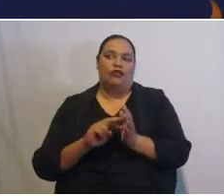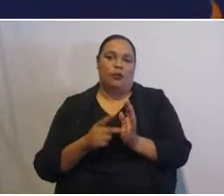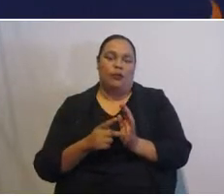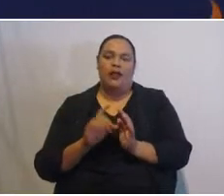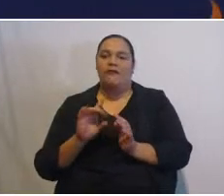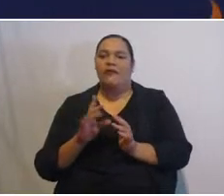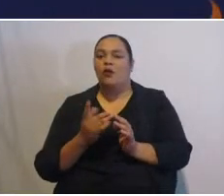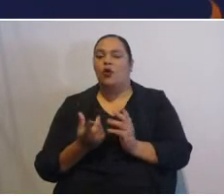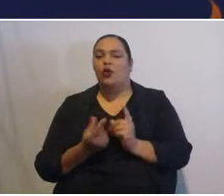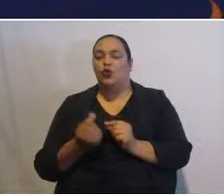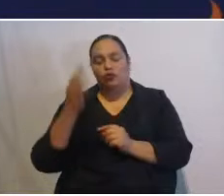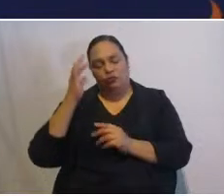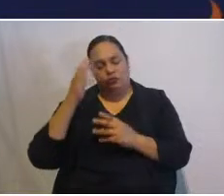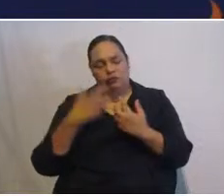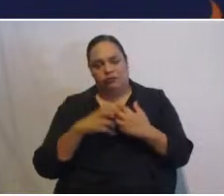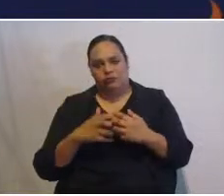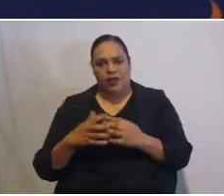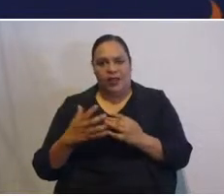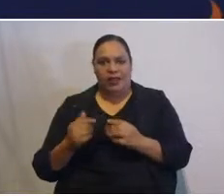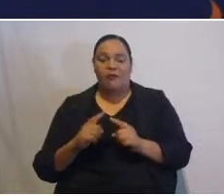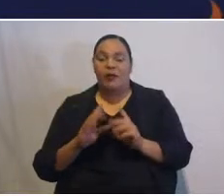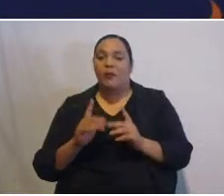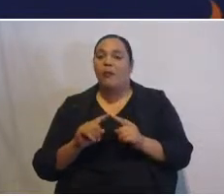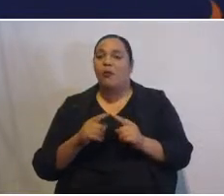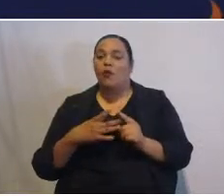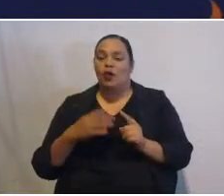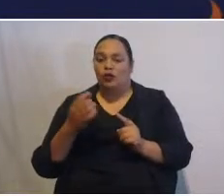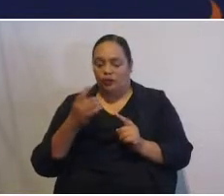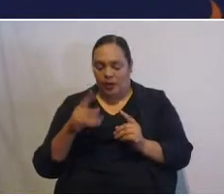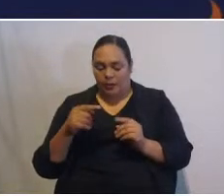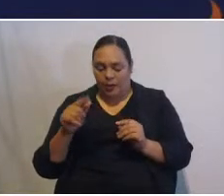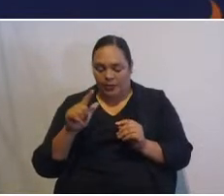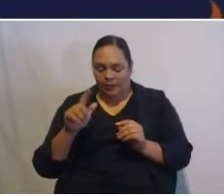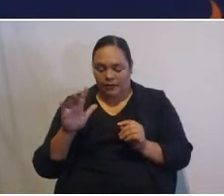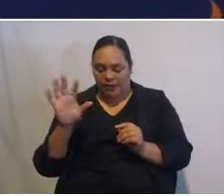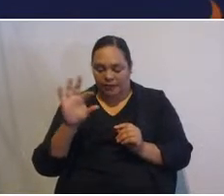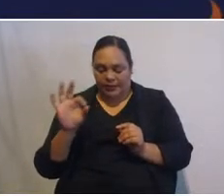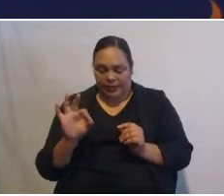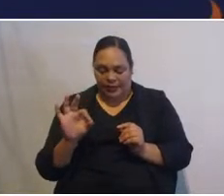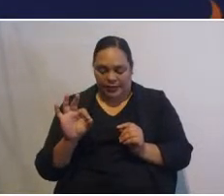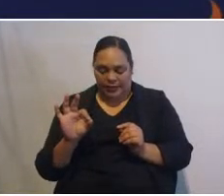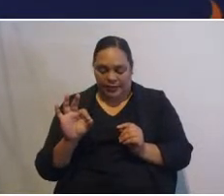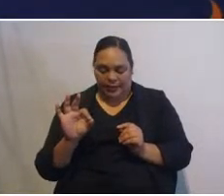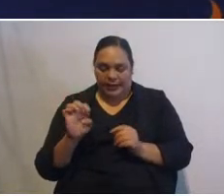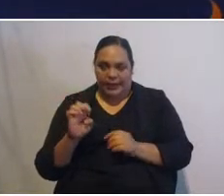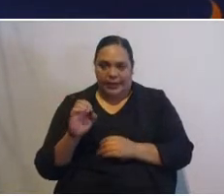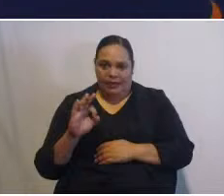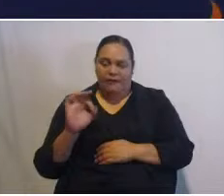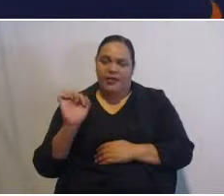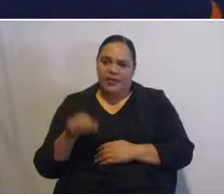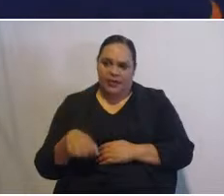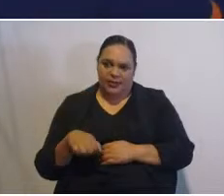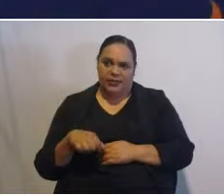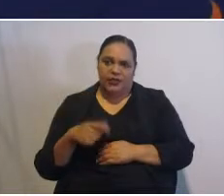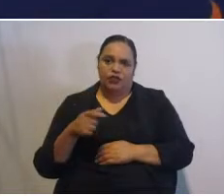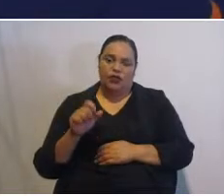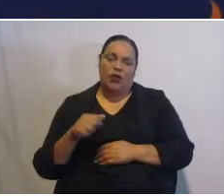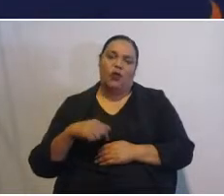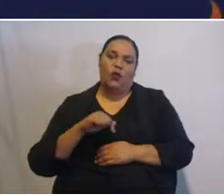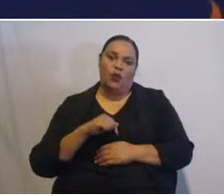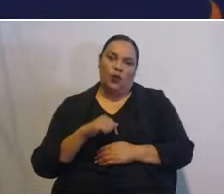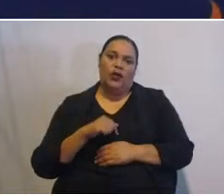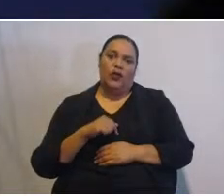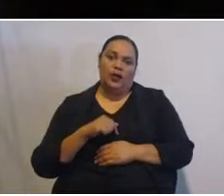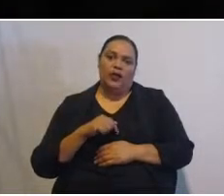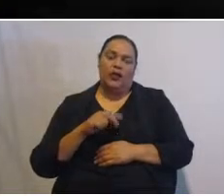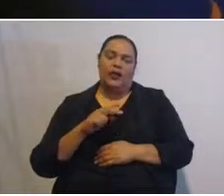gets taken into account. The only point I want to make on the 75% EF, Chair, yes, correct, we support you